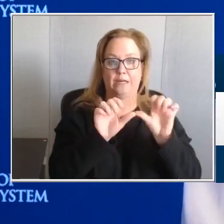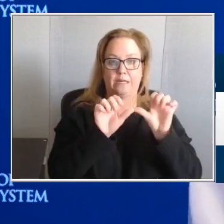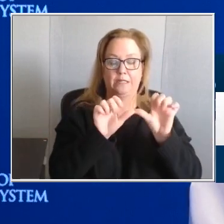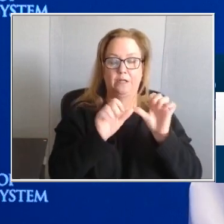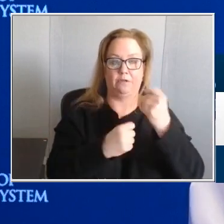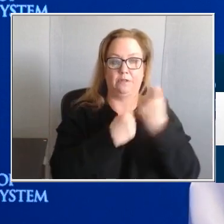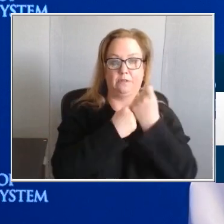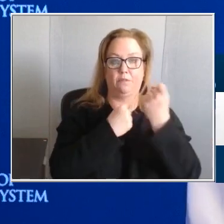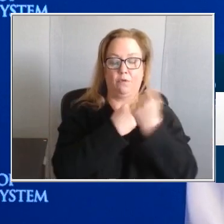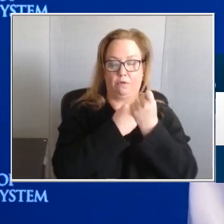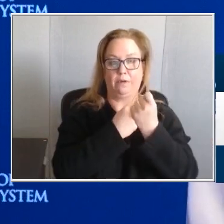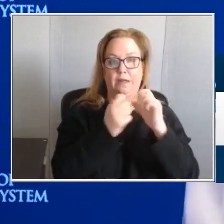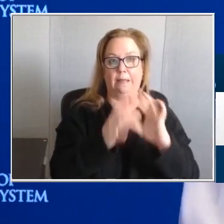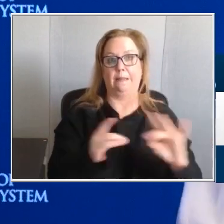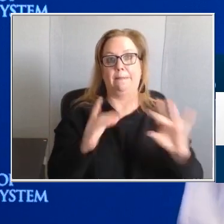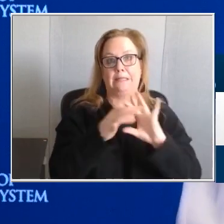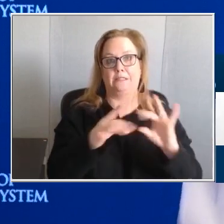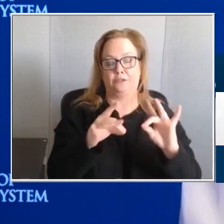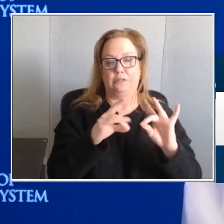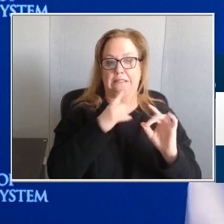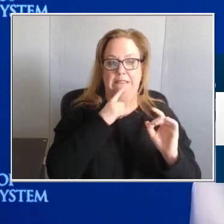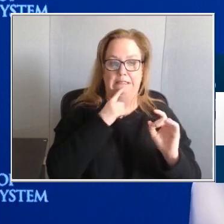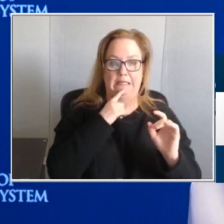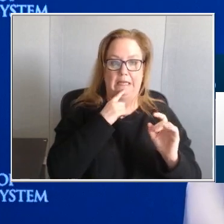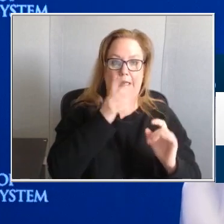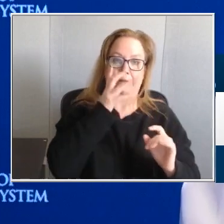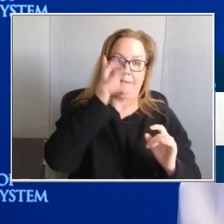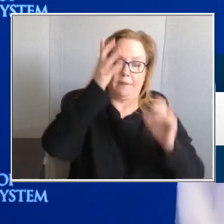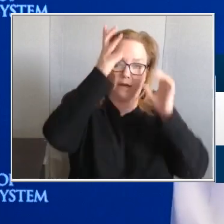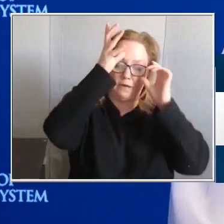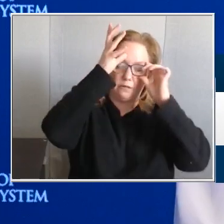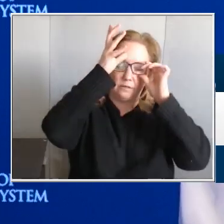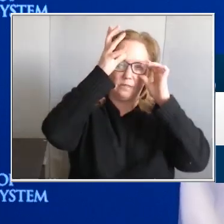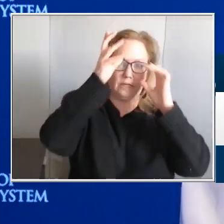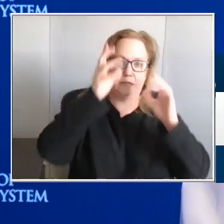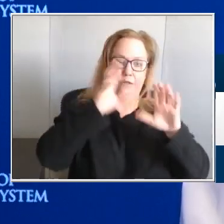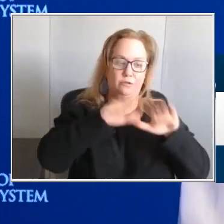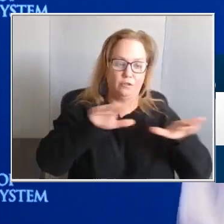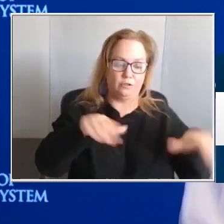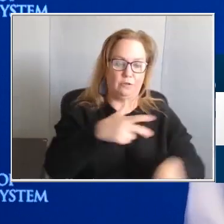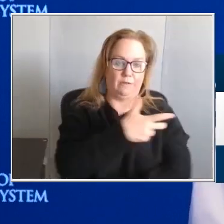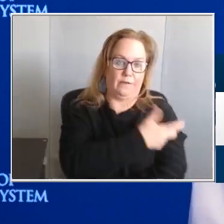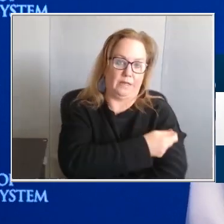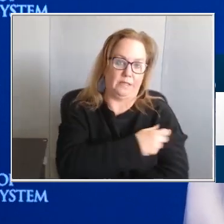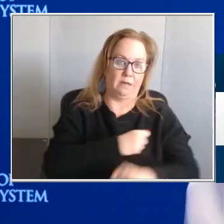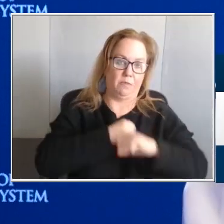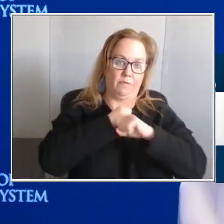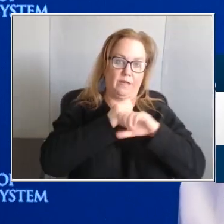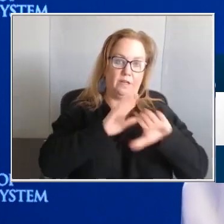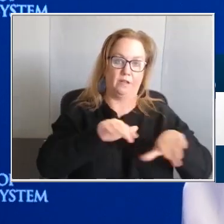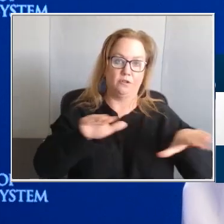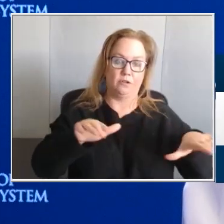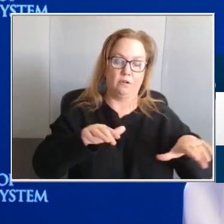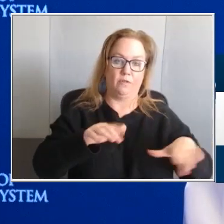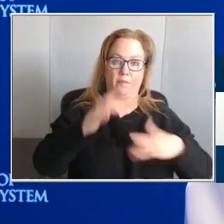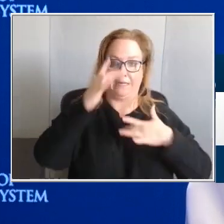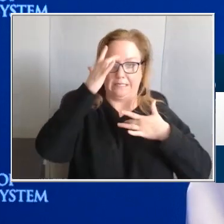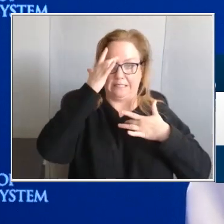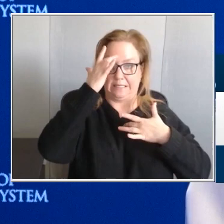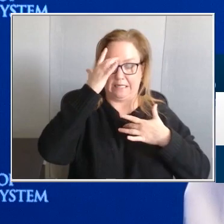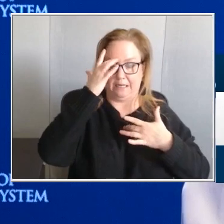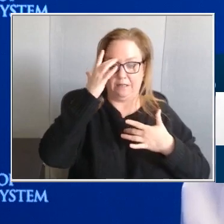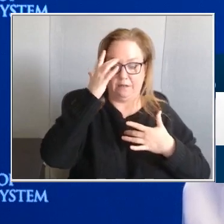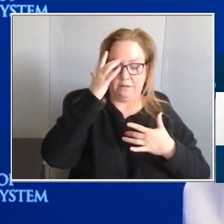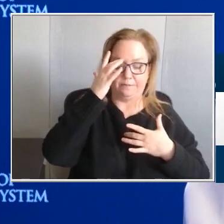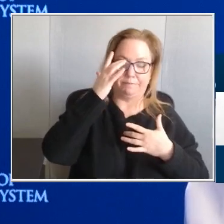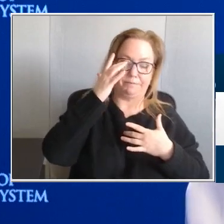and tailor those messages to, say, parents to get their children vaccinated, to help prevent those children from being ill from those very